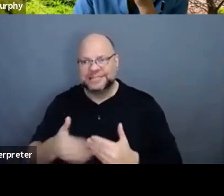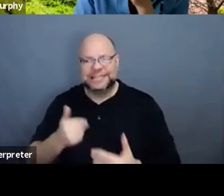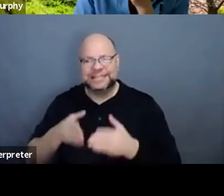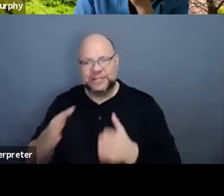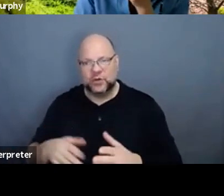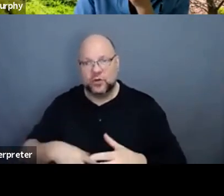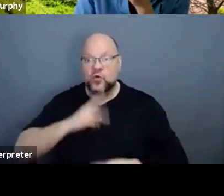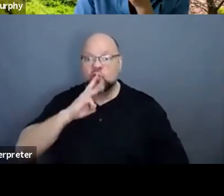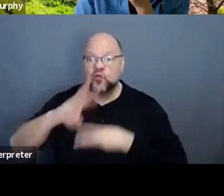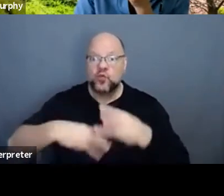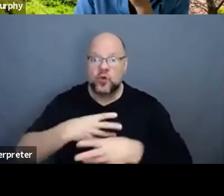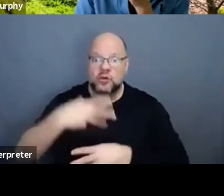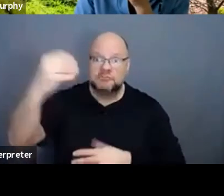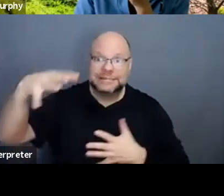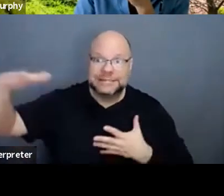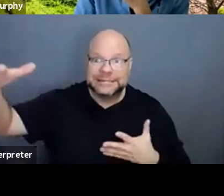in the real world,